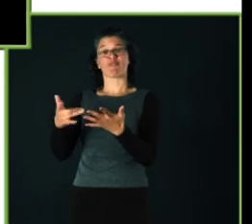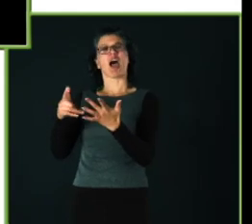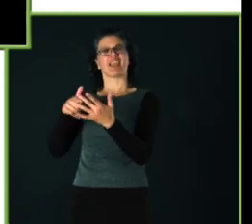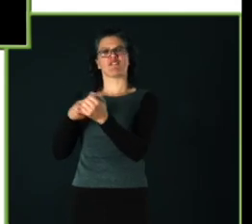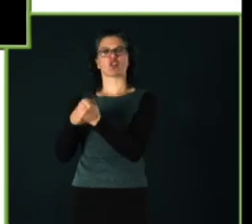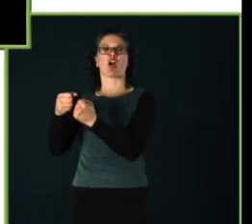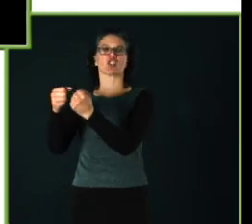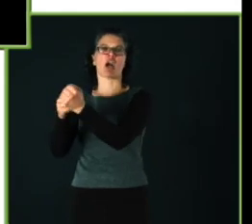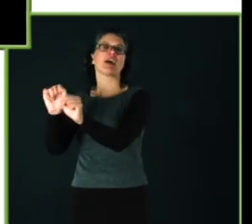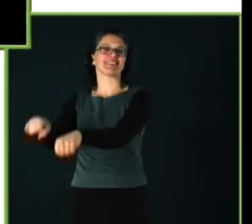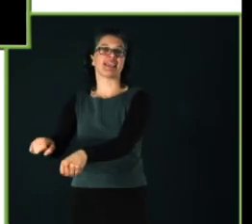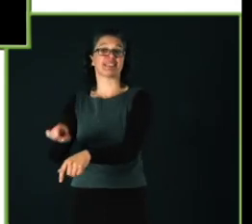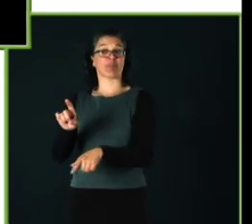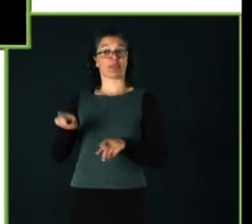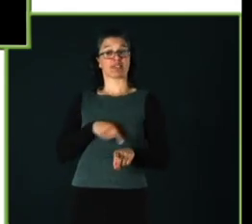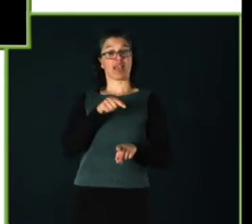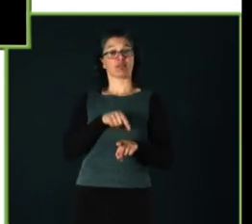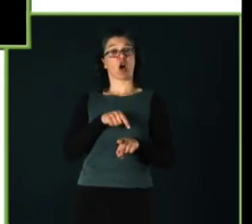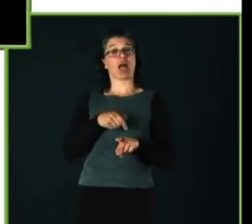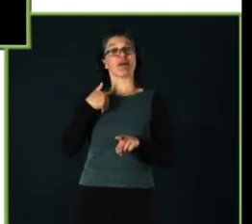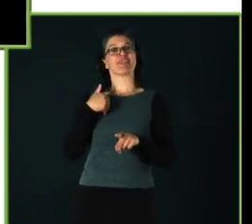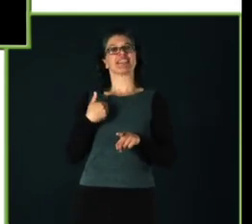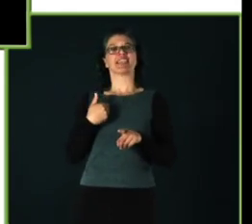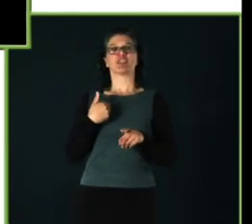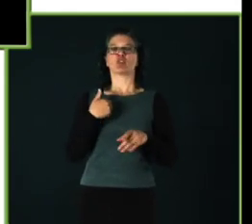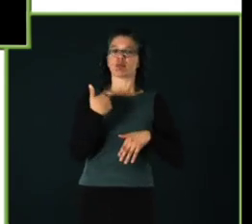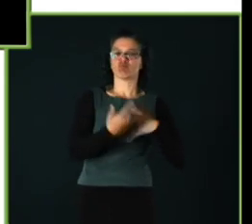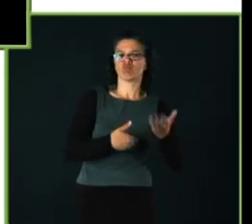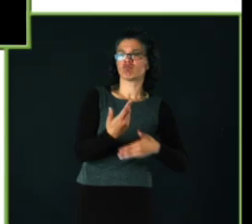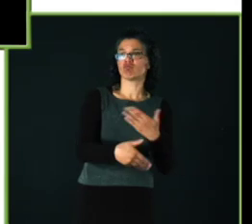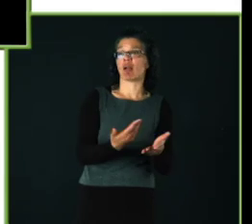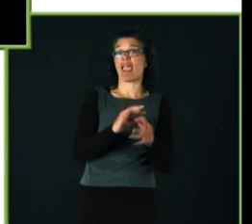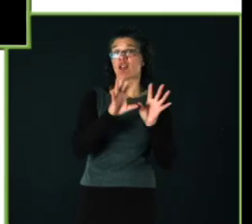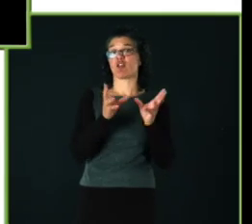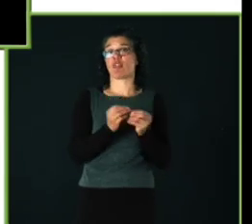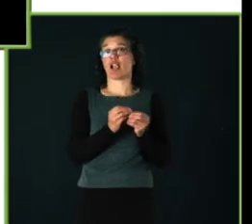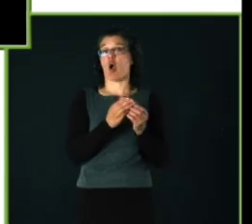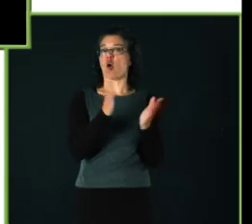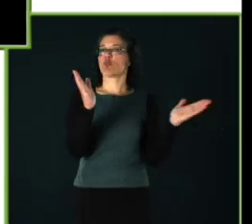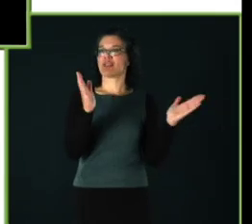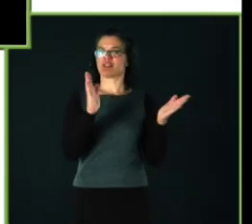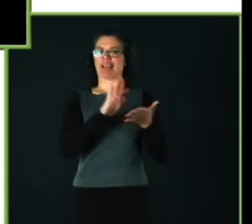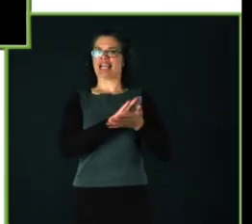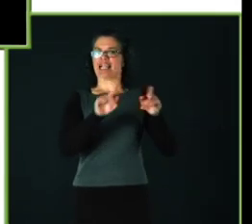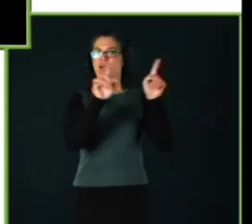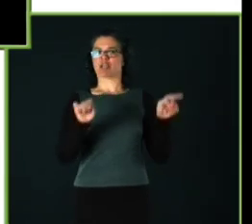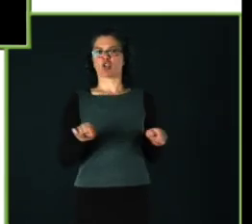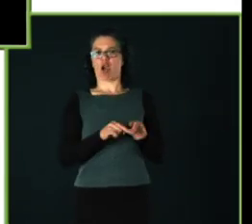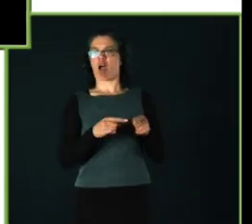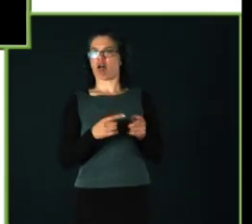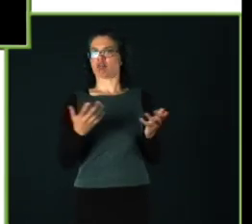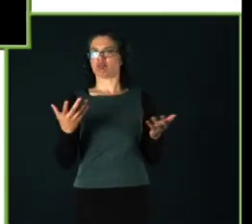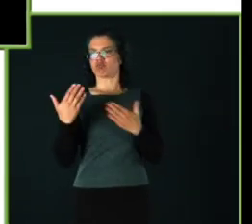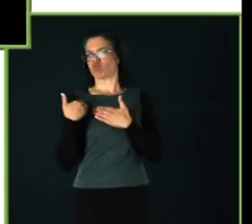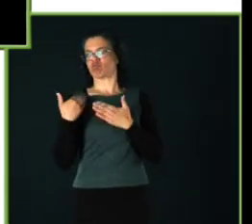infrastructure, they're supposed to work in an open, transparent, and accountable way. And I think that's why a lot of